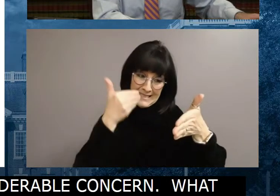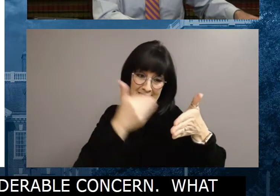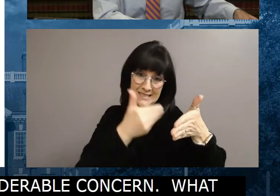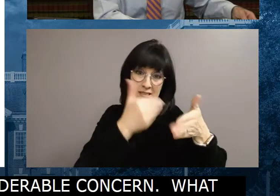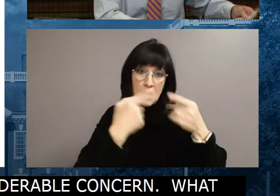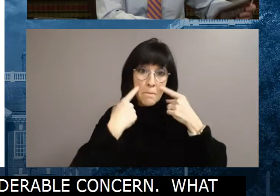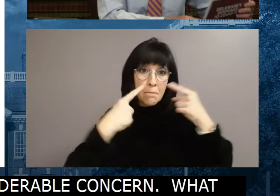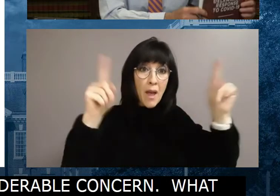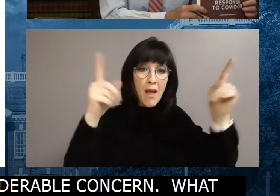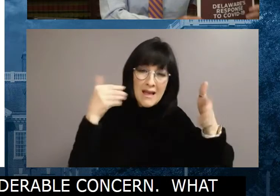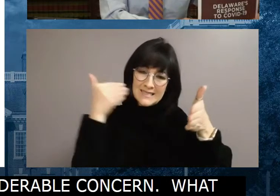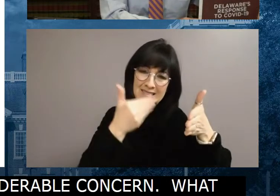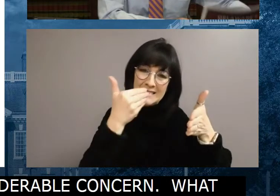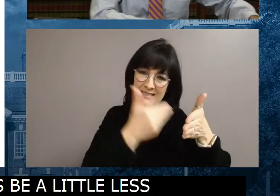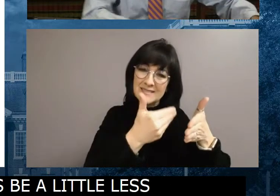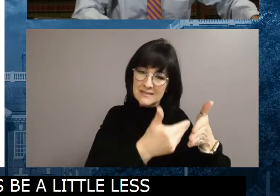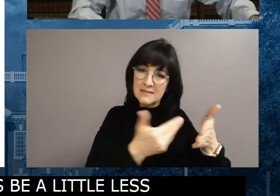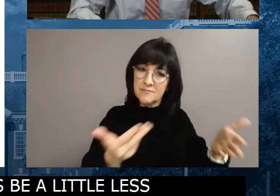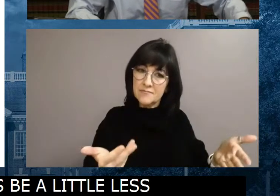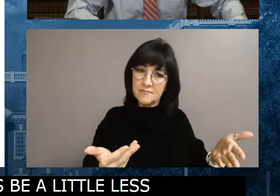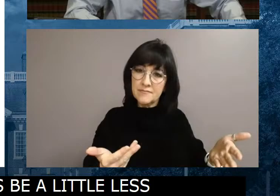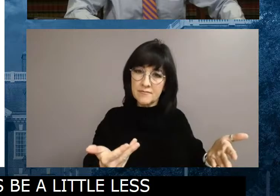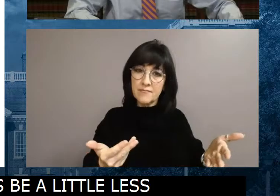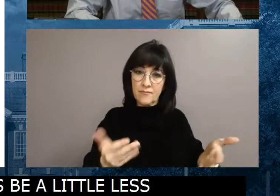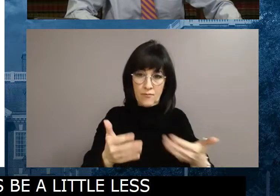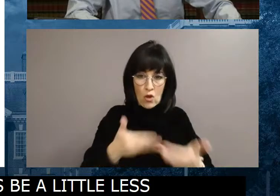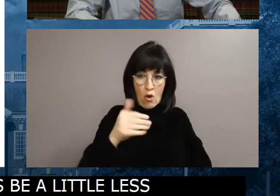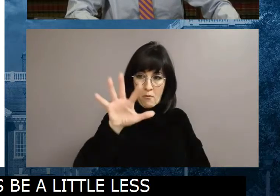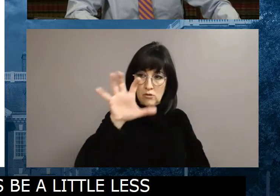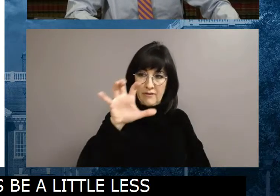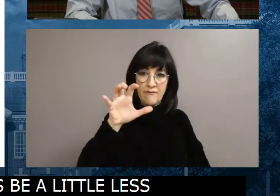over 500,000 vaccines delivered to our state, almost